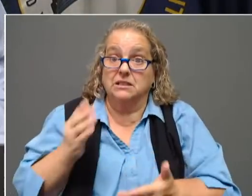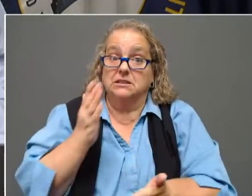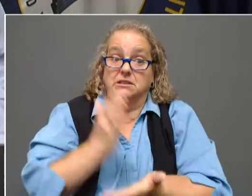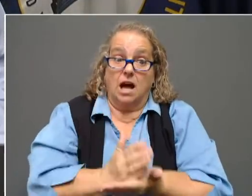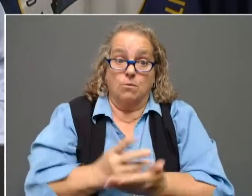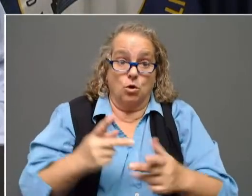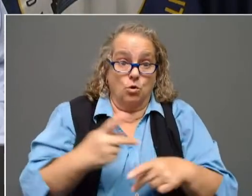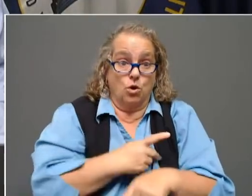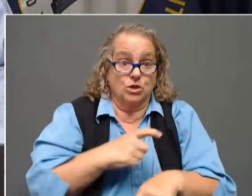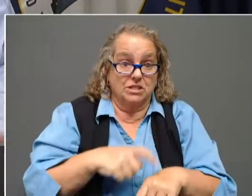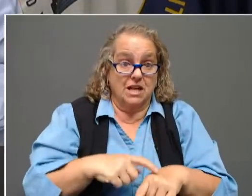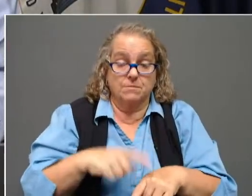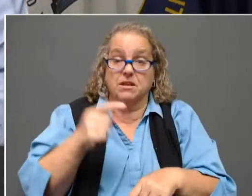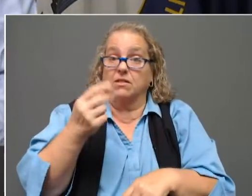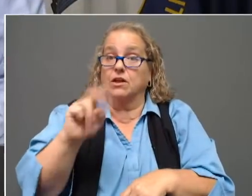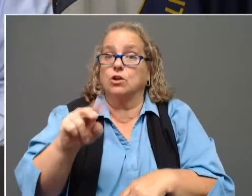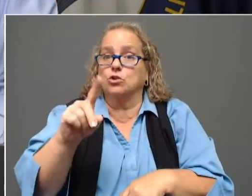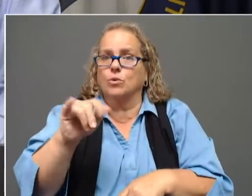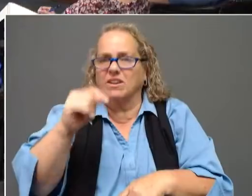through, do it for the money.